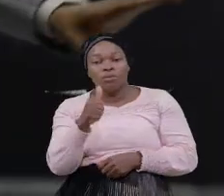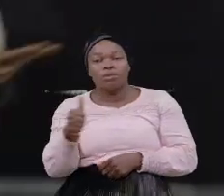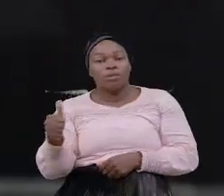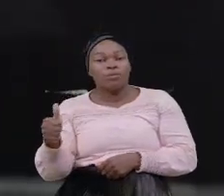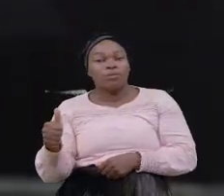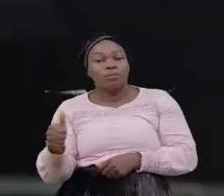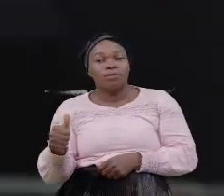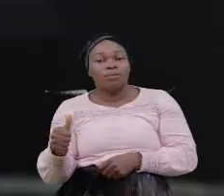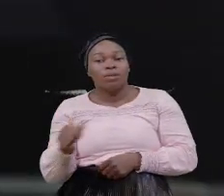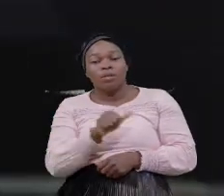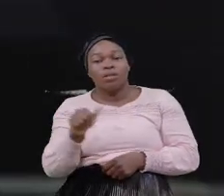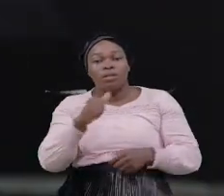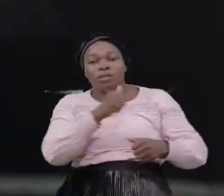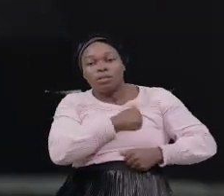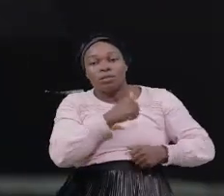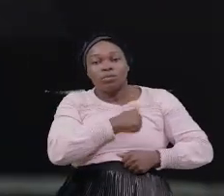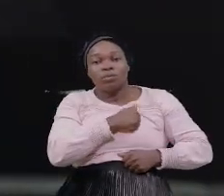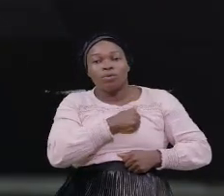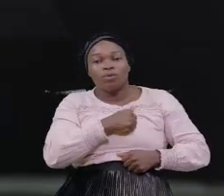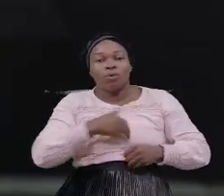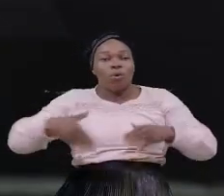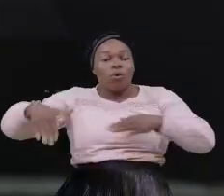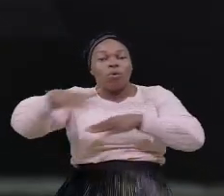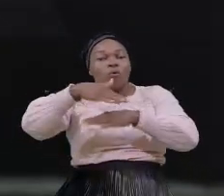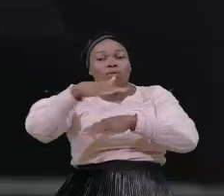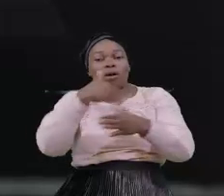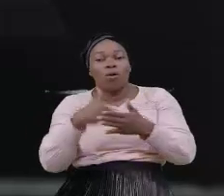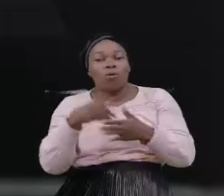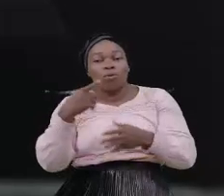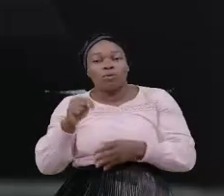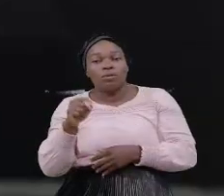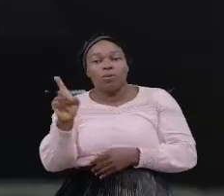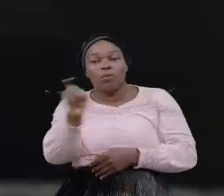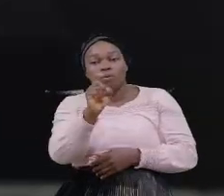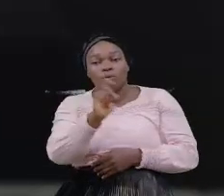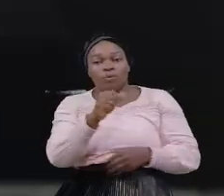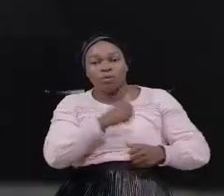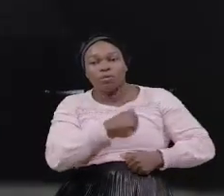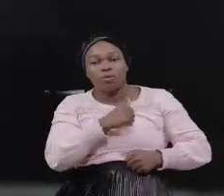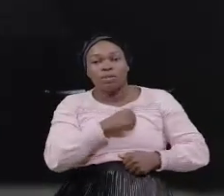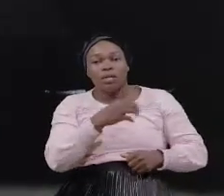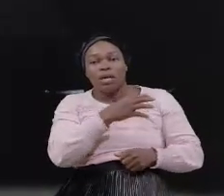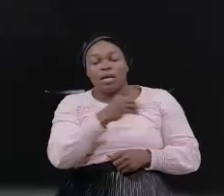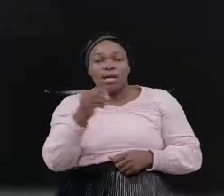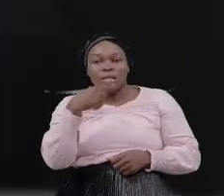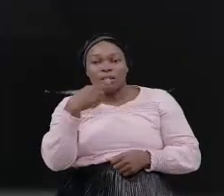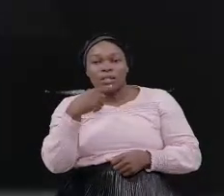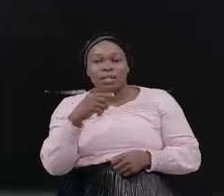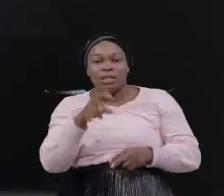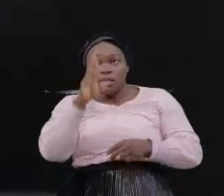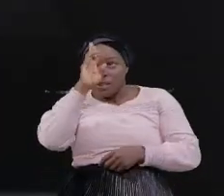over all the 100 soldiers, and they're saying, sir, sir, to you. But now you come